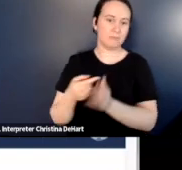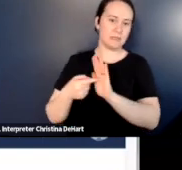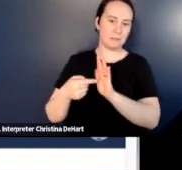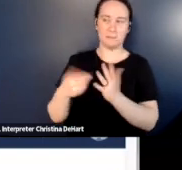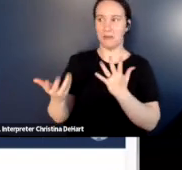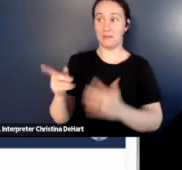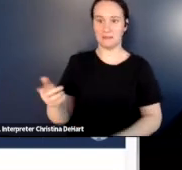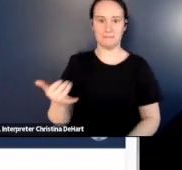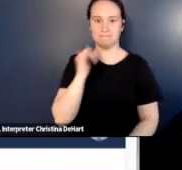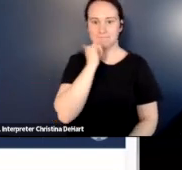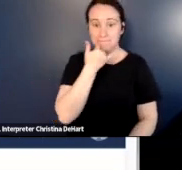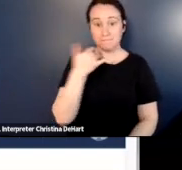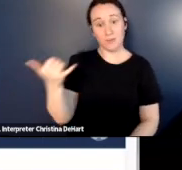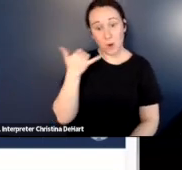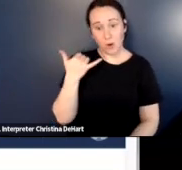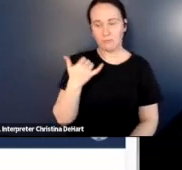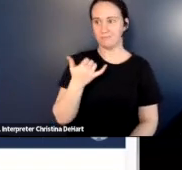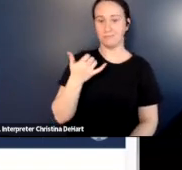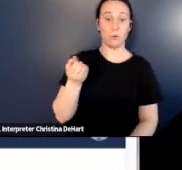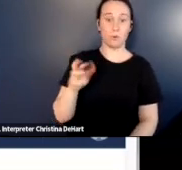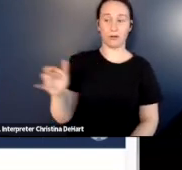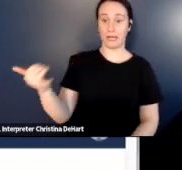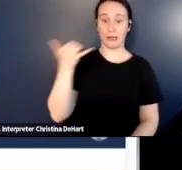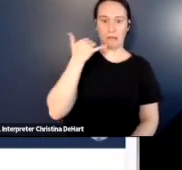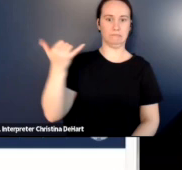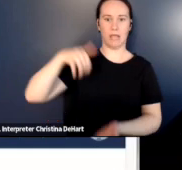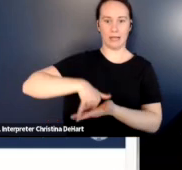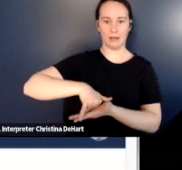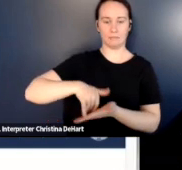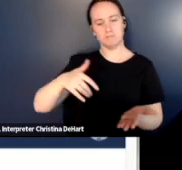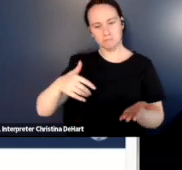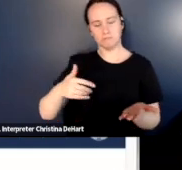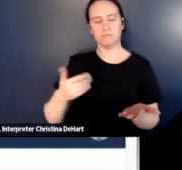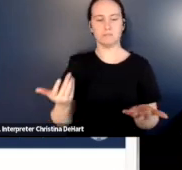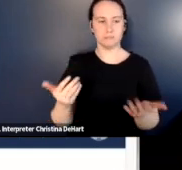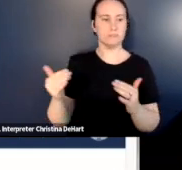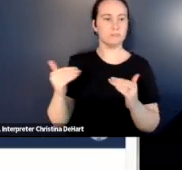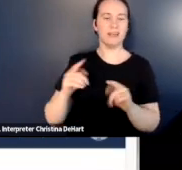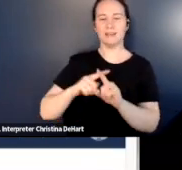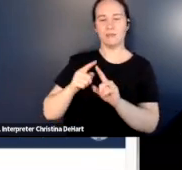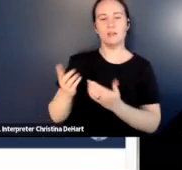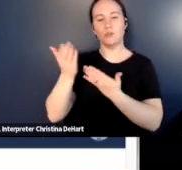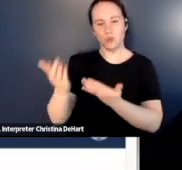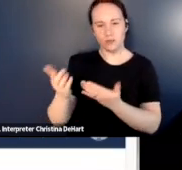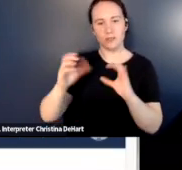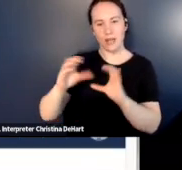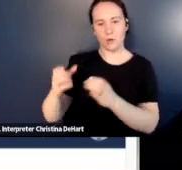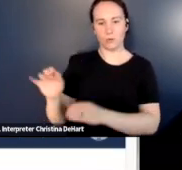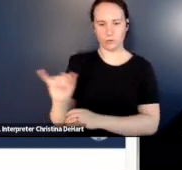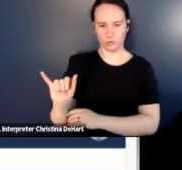number or a hang up, etc. And there are different types of categories suggested for non-transactional interactions.